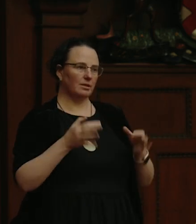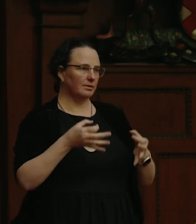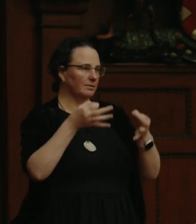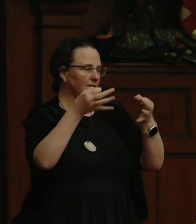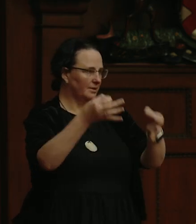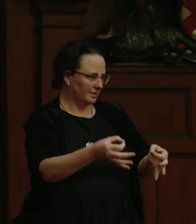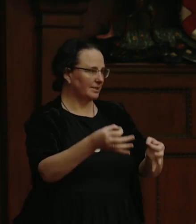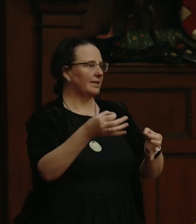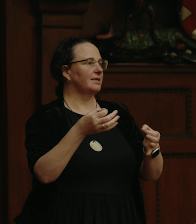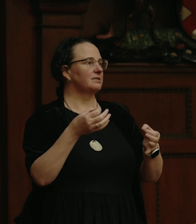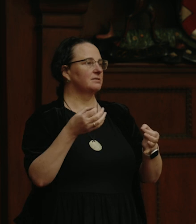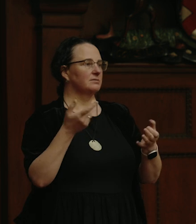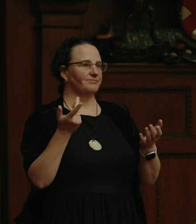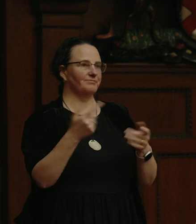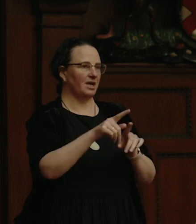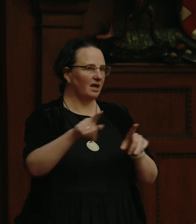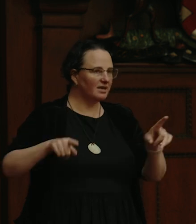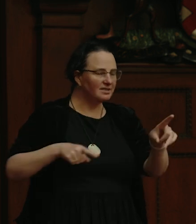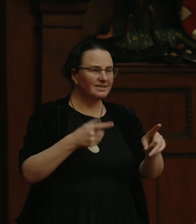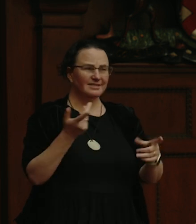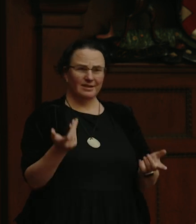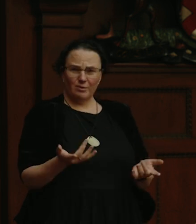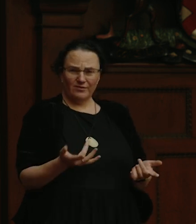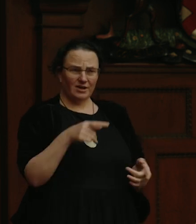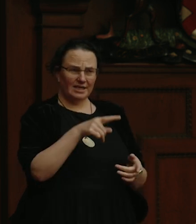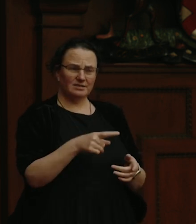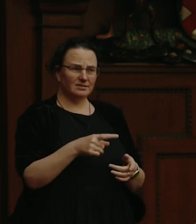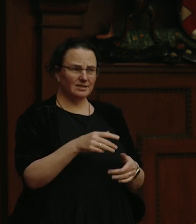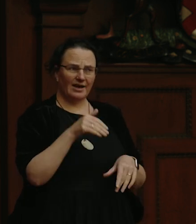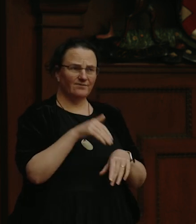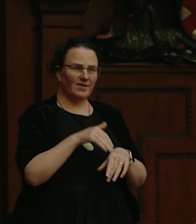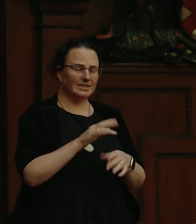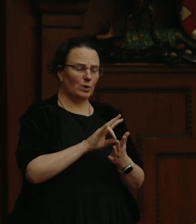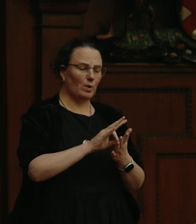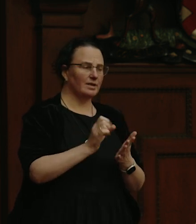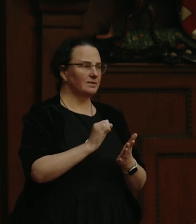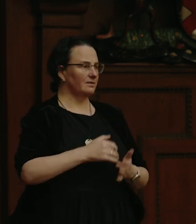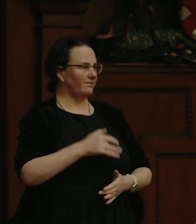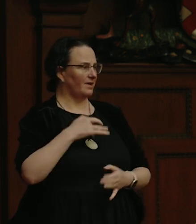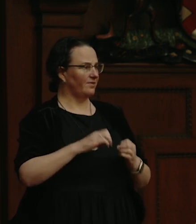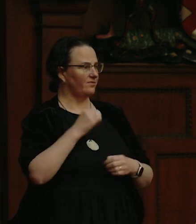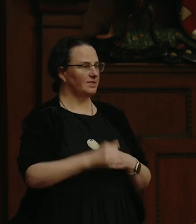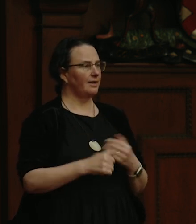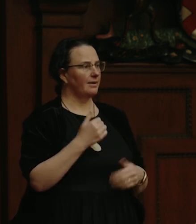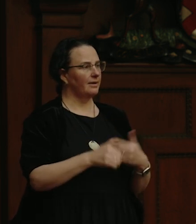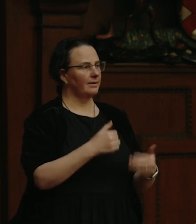is delayed, you know, it unnecessarily impacts on quality of life day to day.